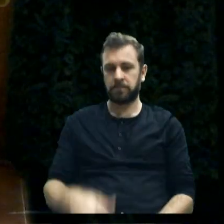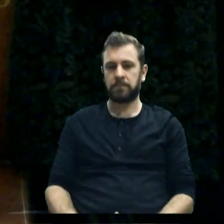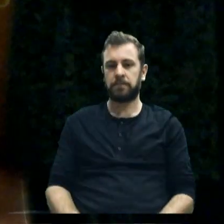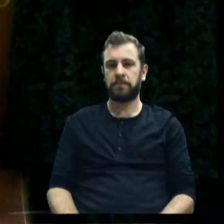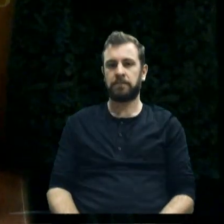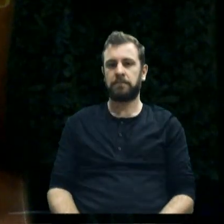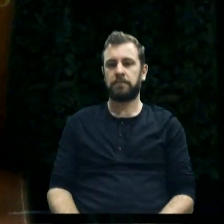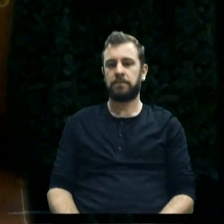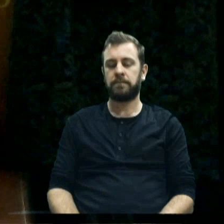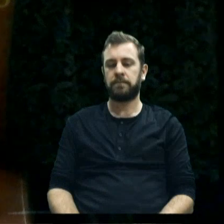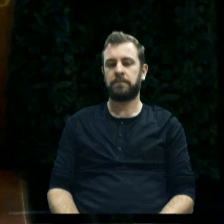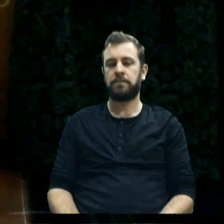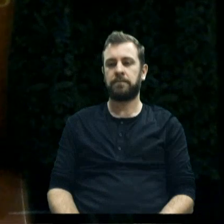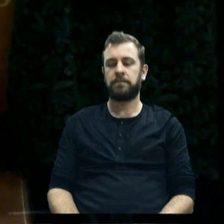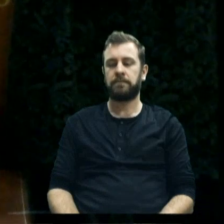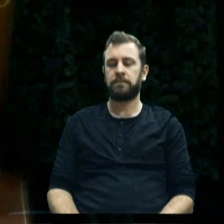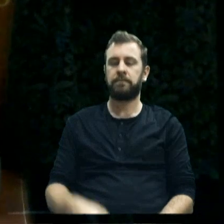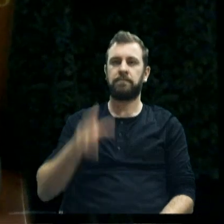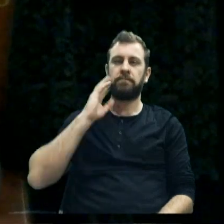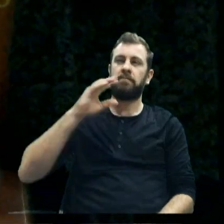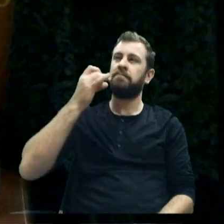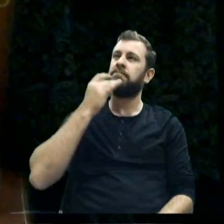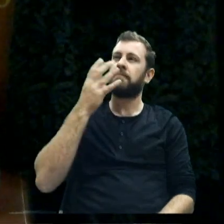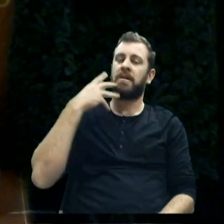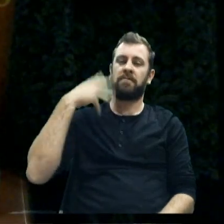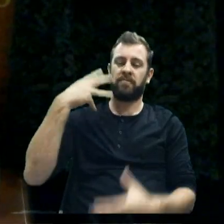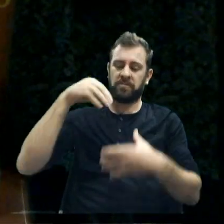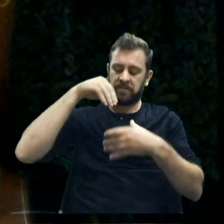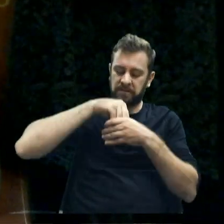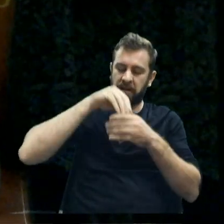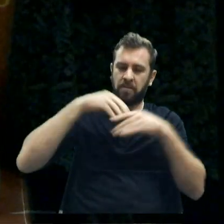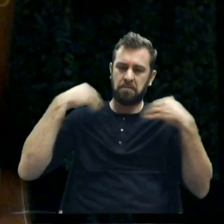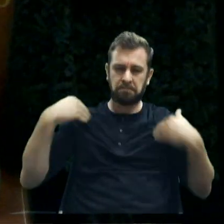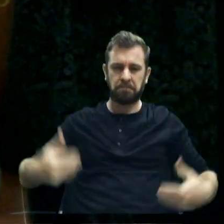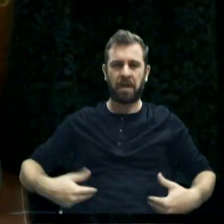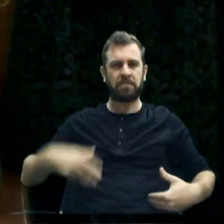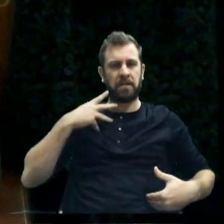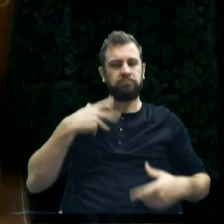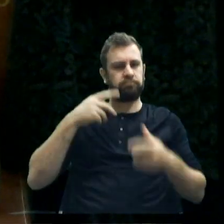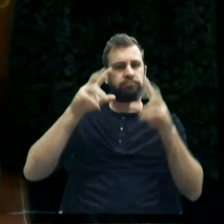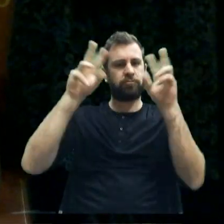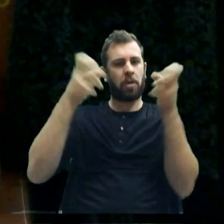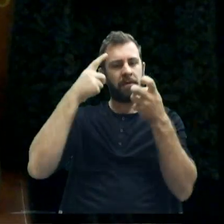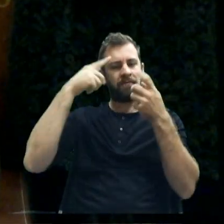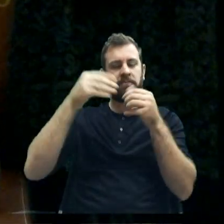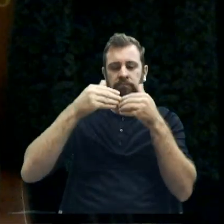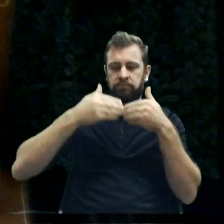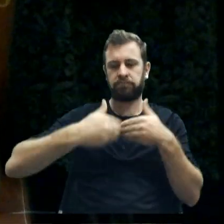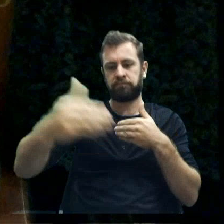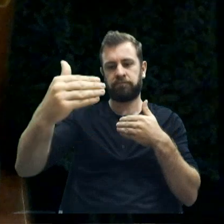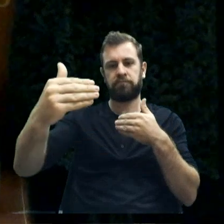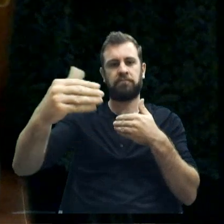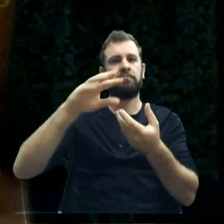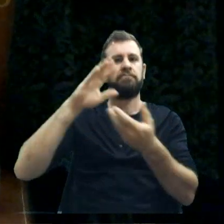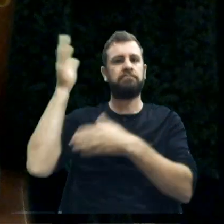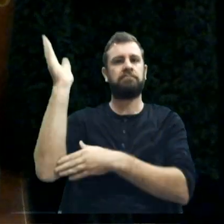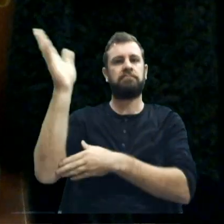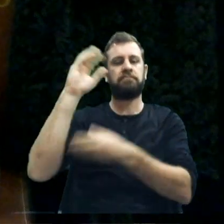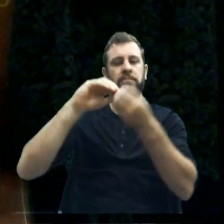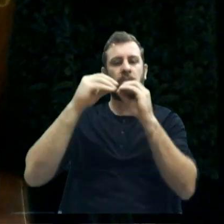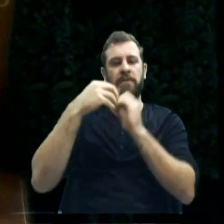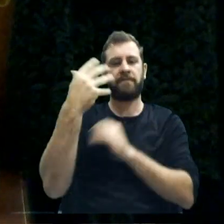The illumination of the inner light has been our ongoing topic. Tonight is lecture number 5.